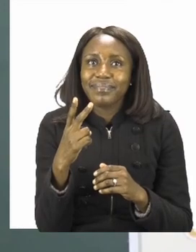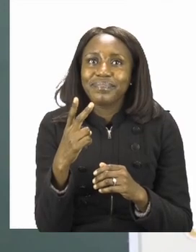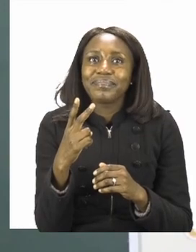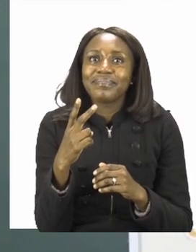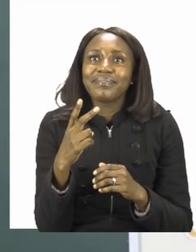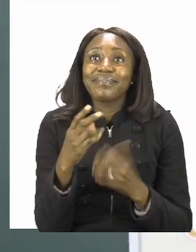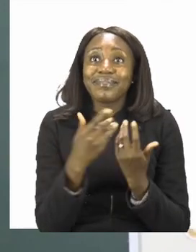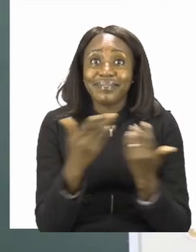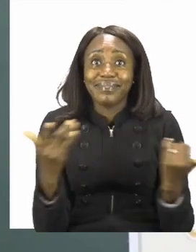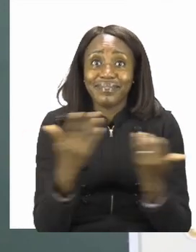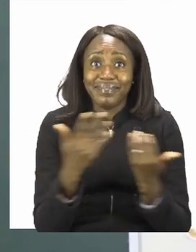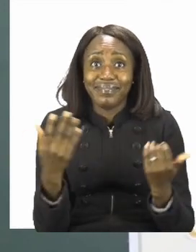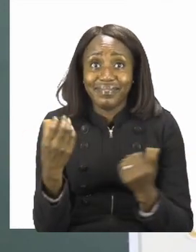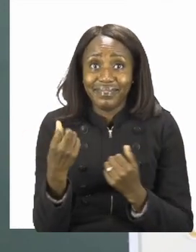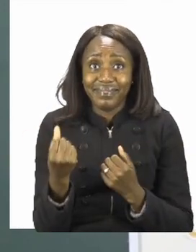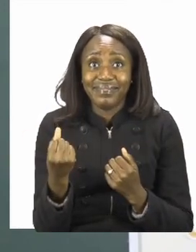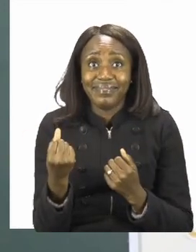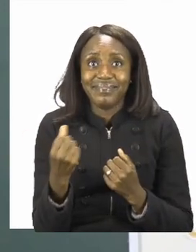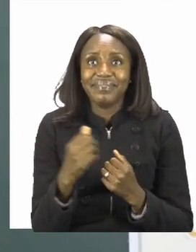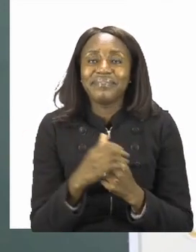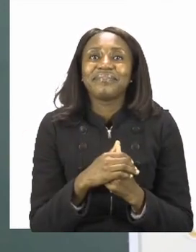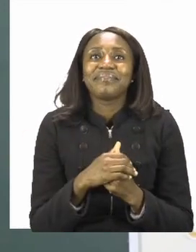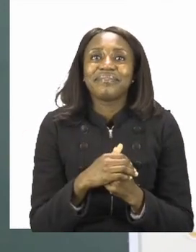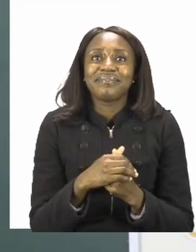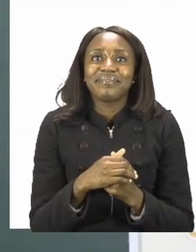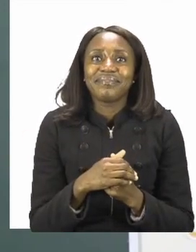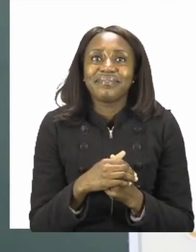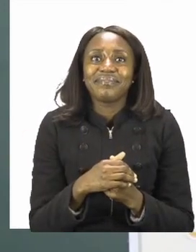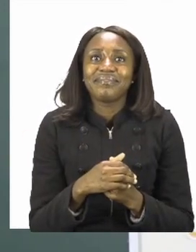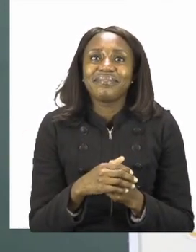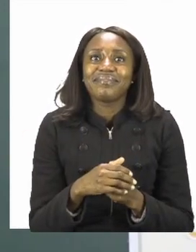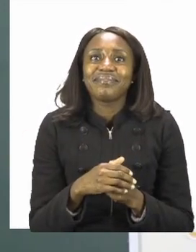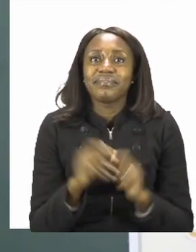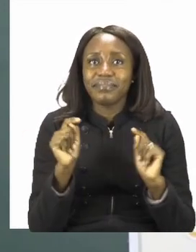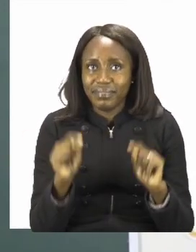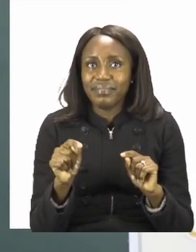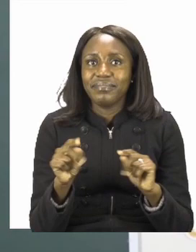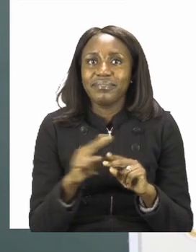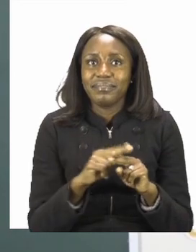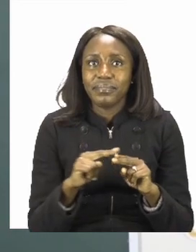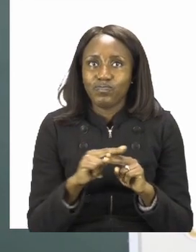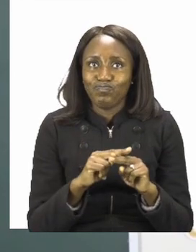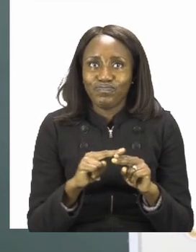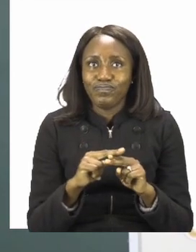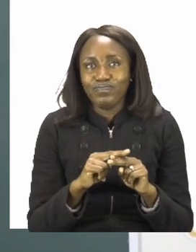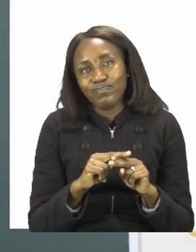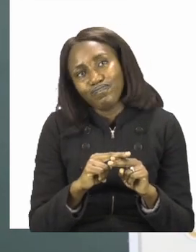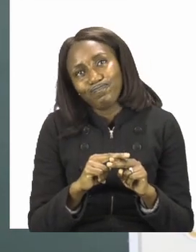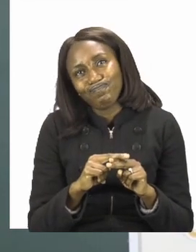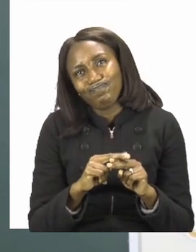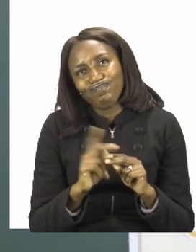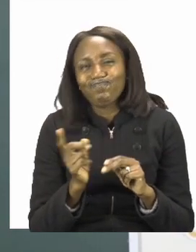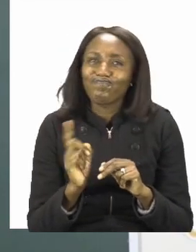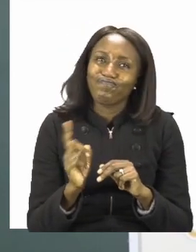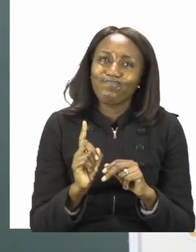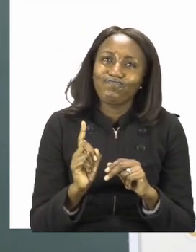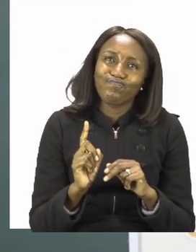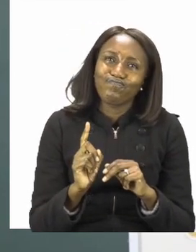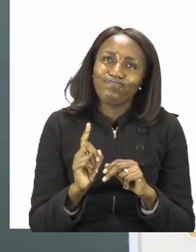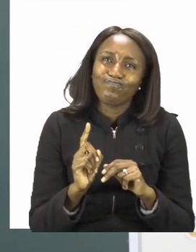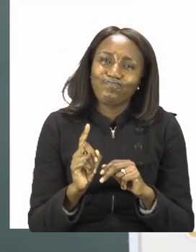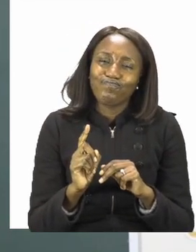on my paper. There we go. You can see that. The next one that I'm going to do, I think I'm going